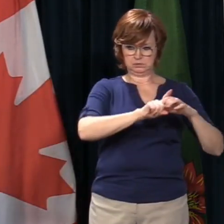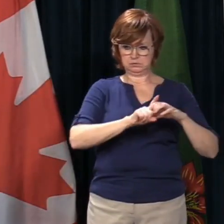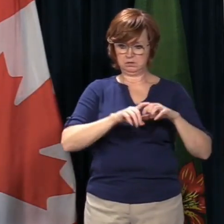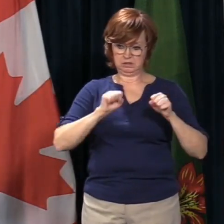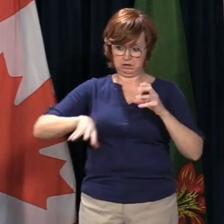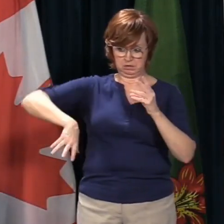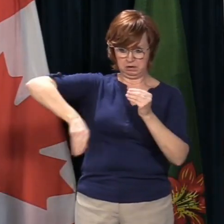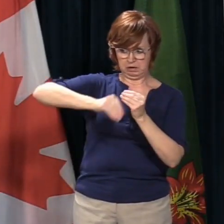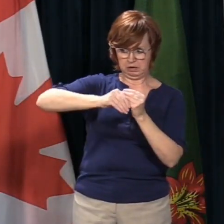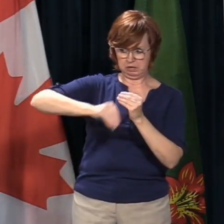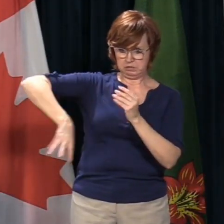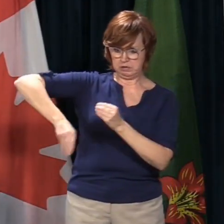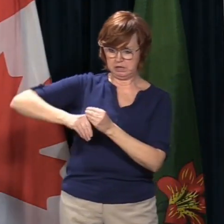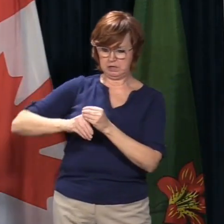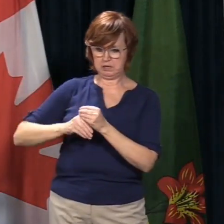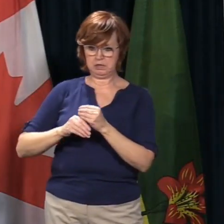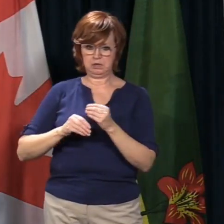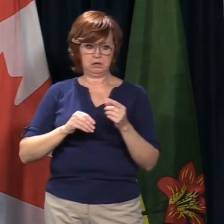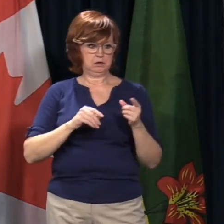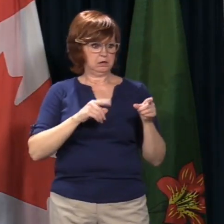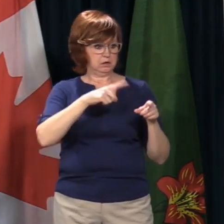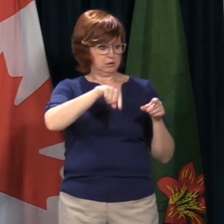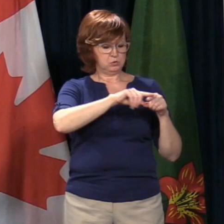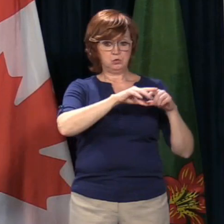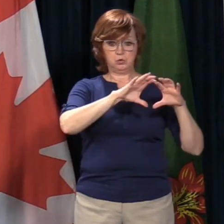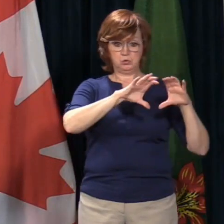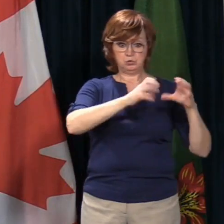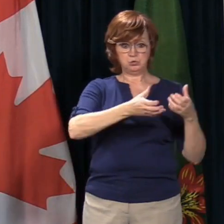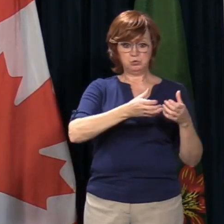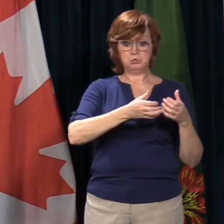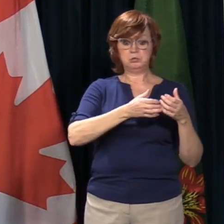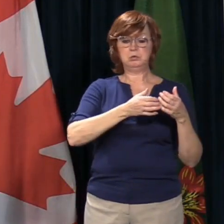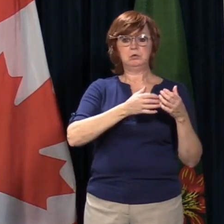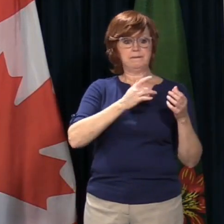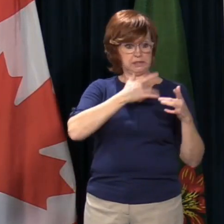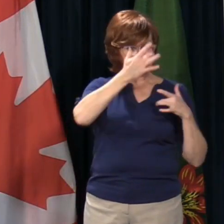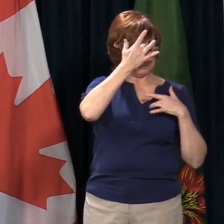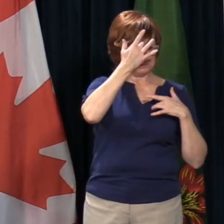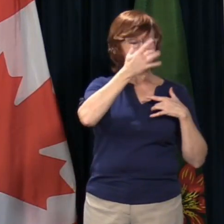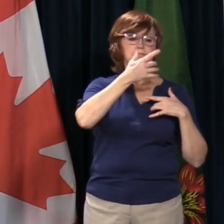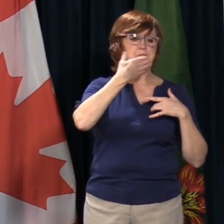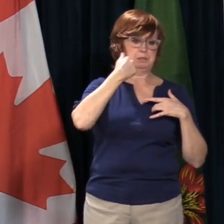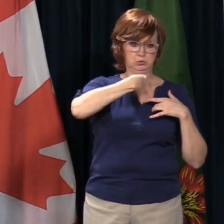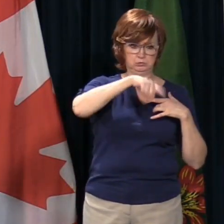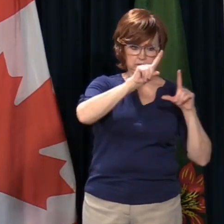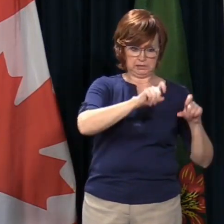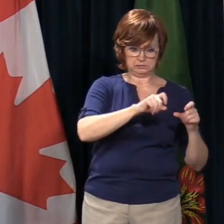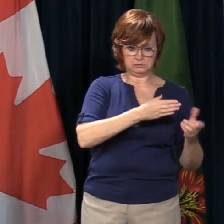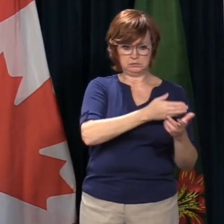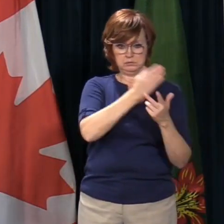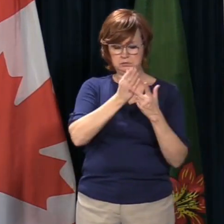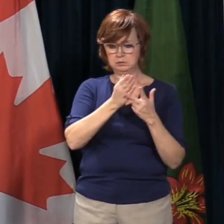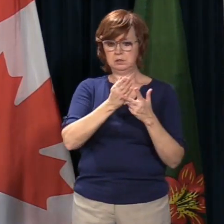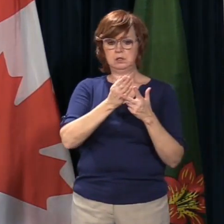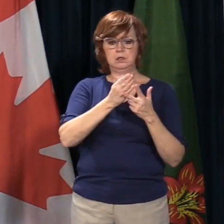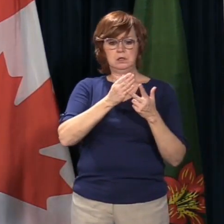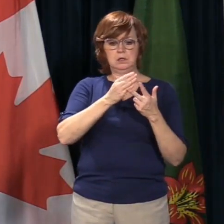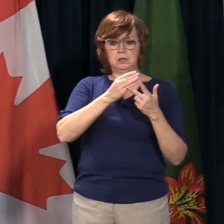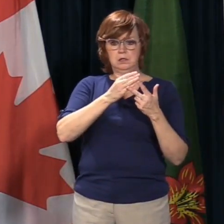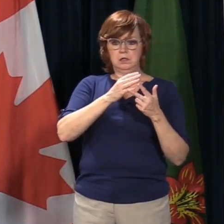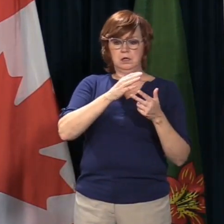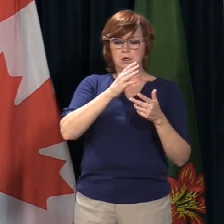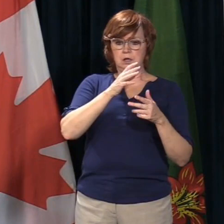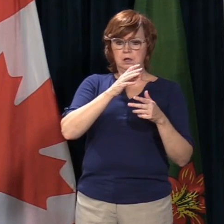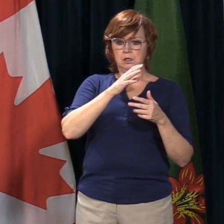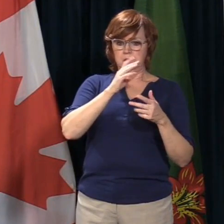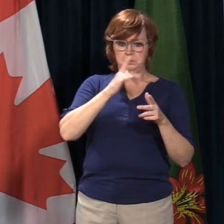testing of symptomatic people and asymptomatic folks that have been in contact with COVID, particularly healthcare workers and long-term care residents. But I'll ask Julie